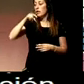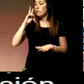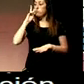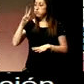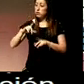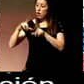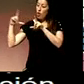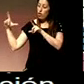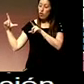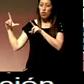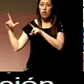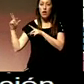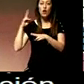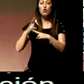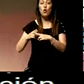excavation area.